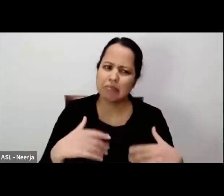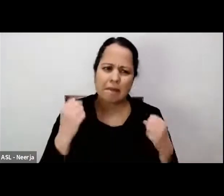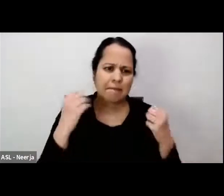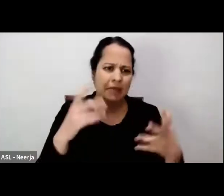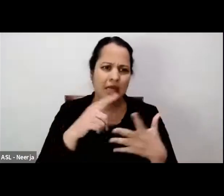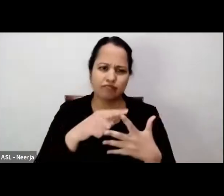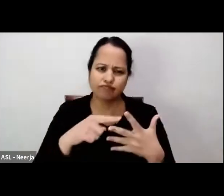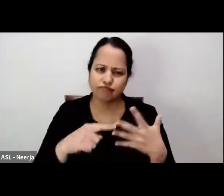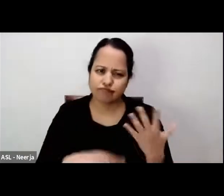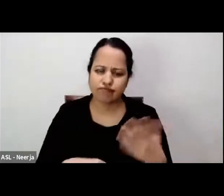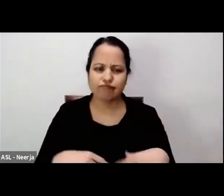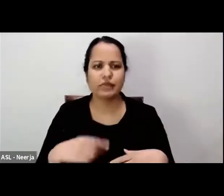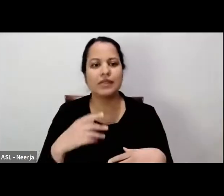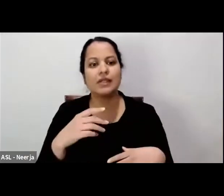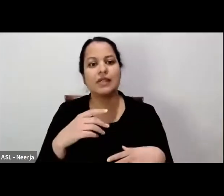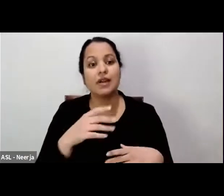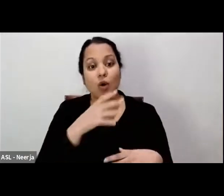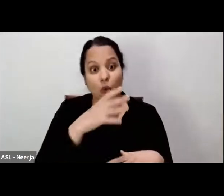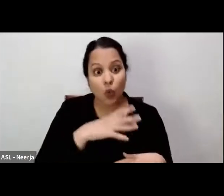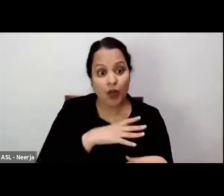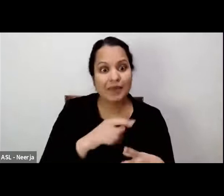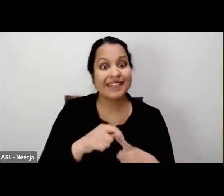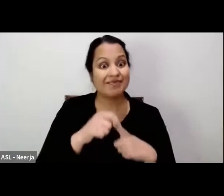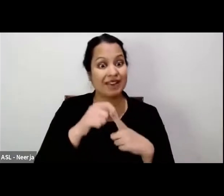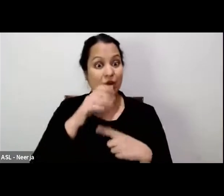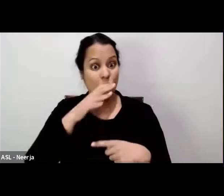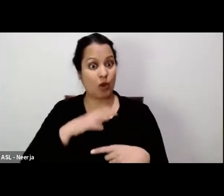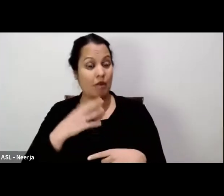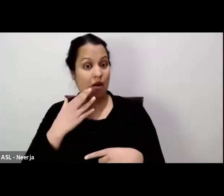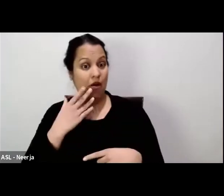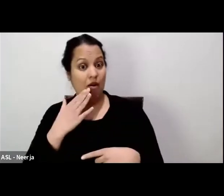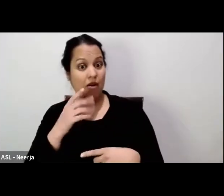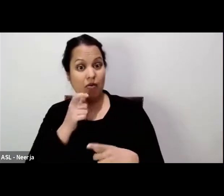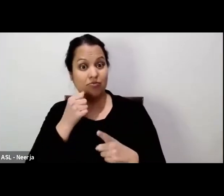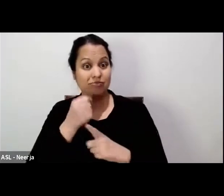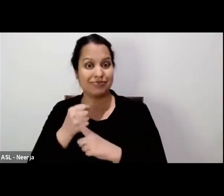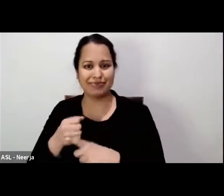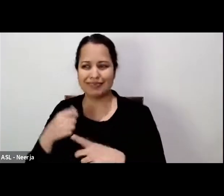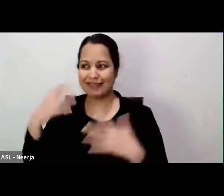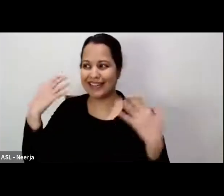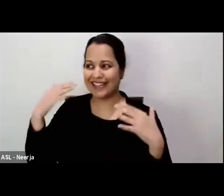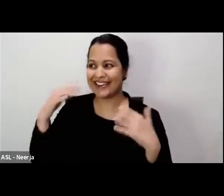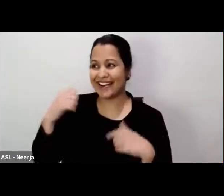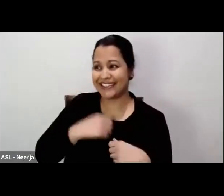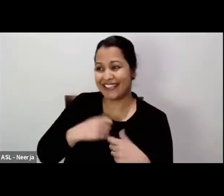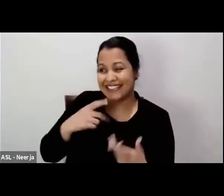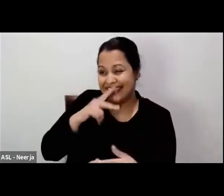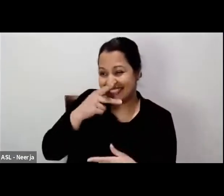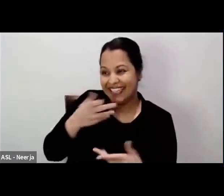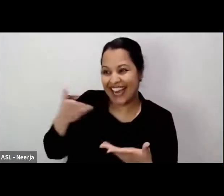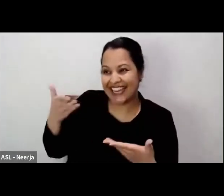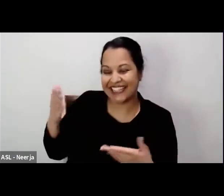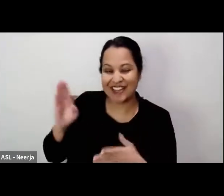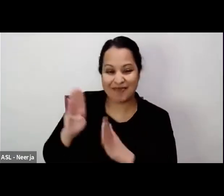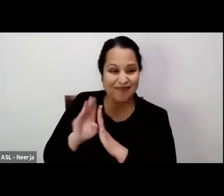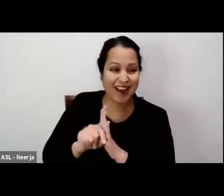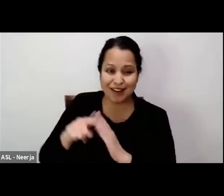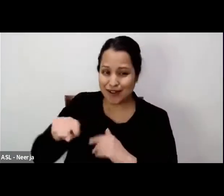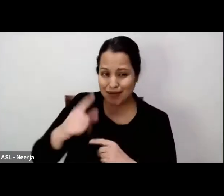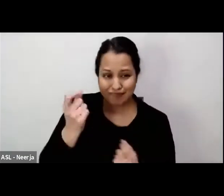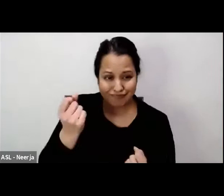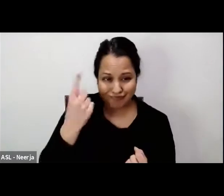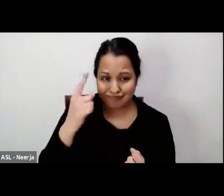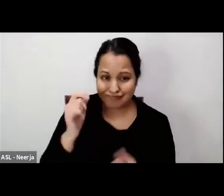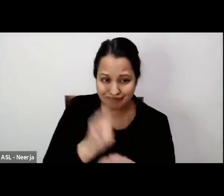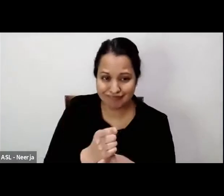and especially women of color, are impacted. Sorry, we've got the kids in the background, which I'm sure you all may have your own kids